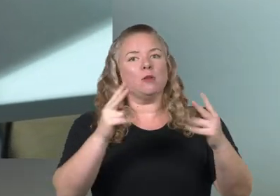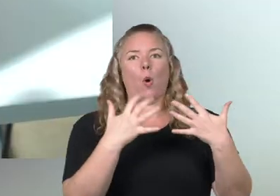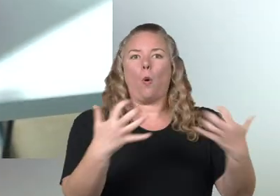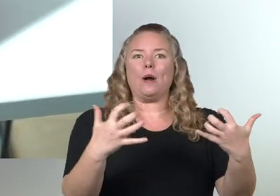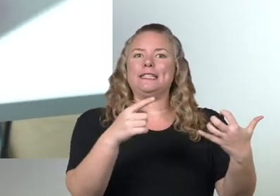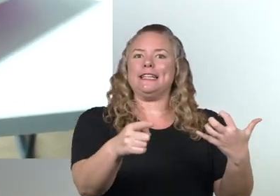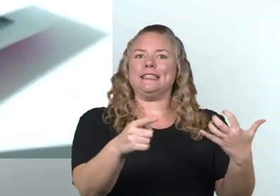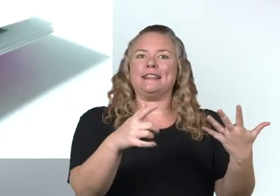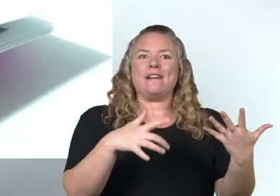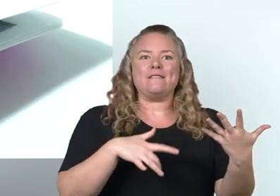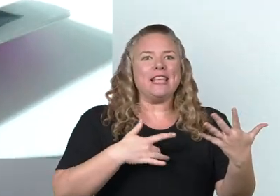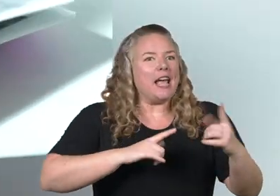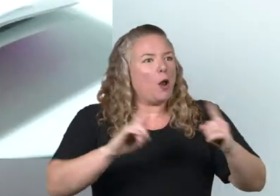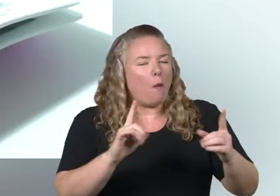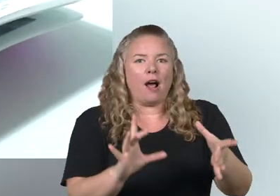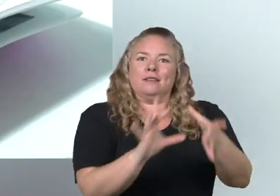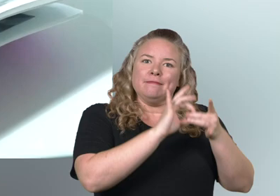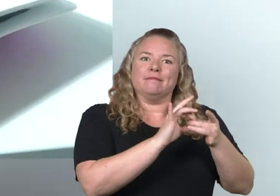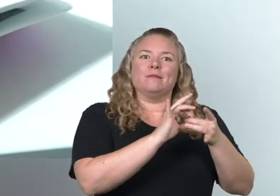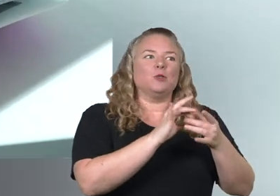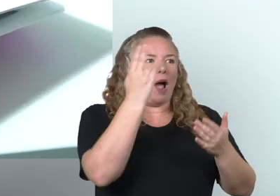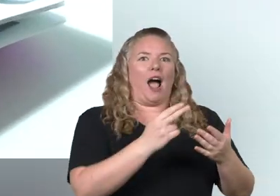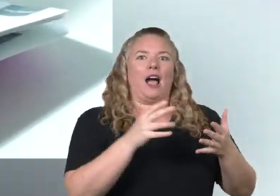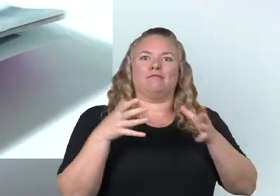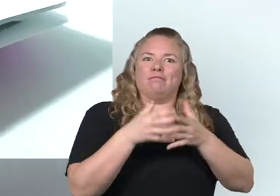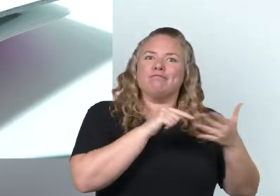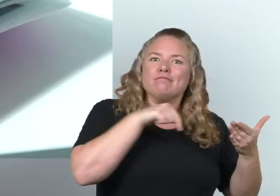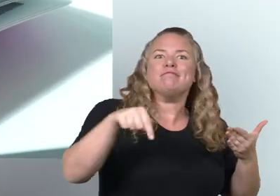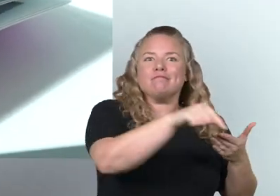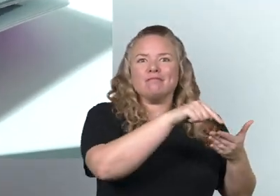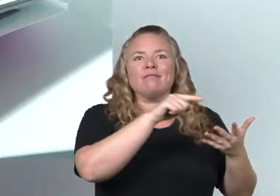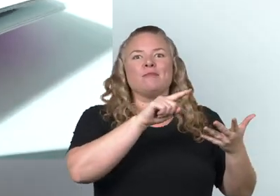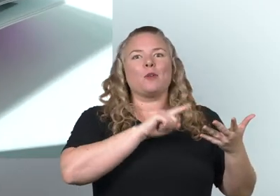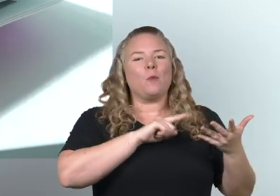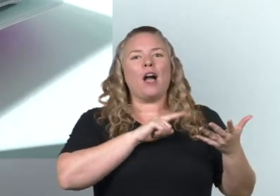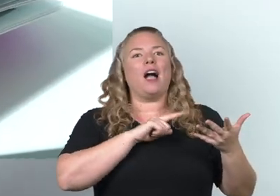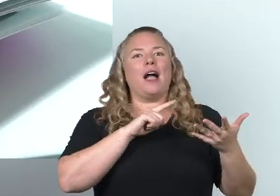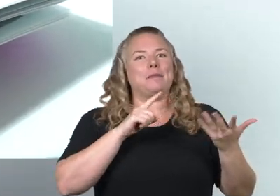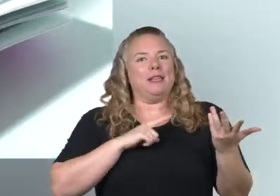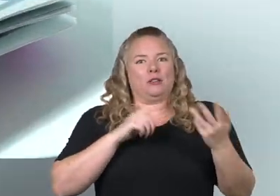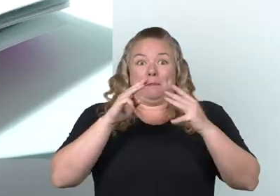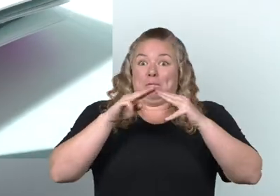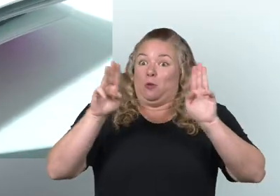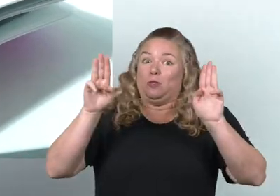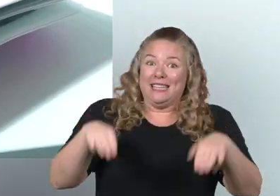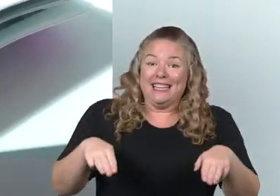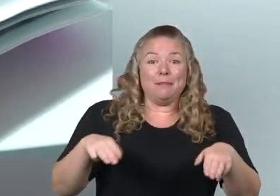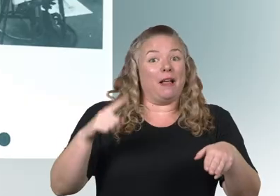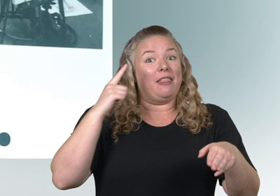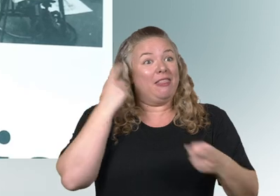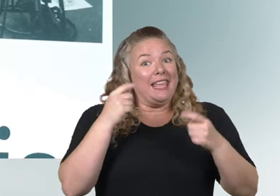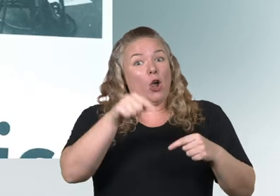value audiences equivalent to or more than its collection. And because of the way